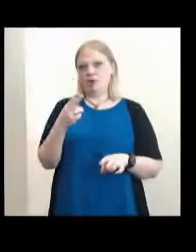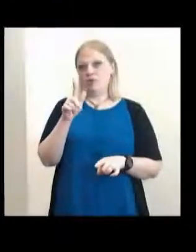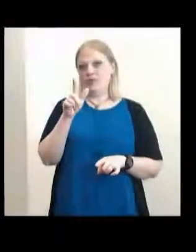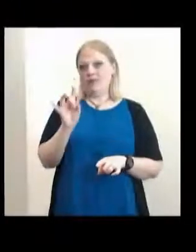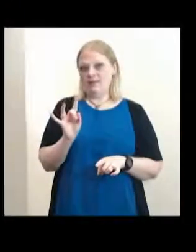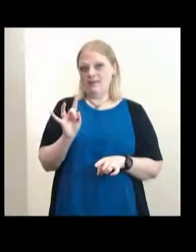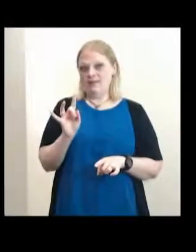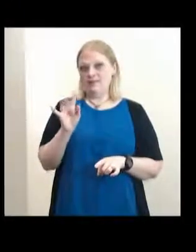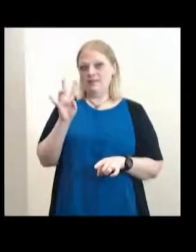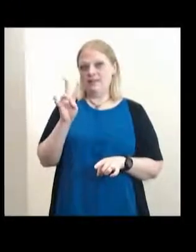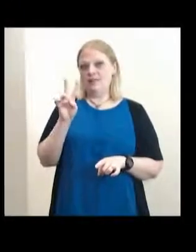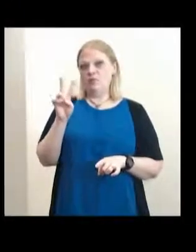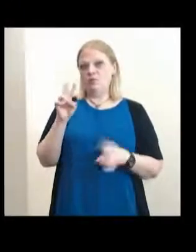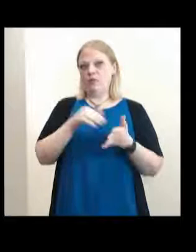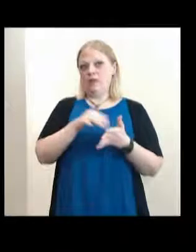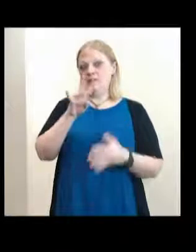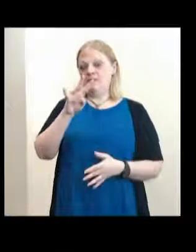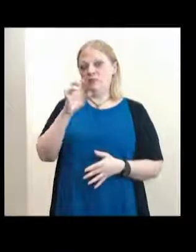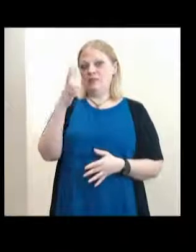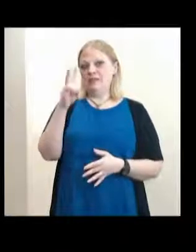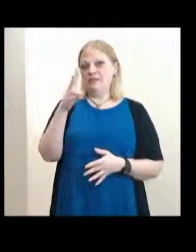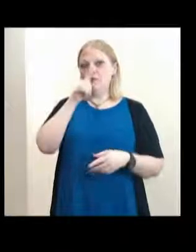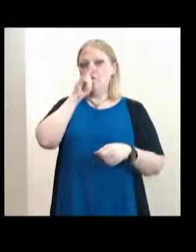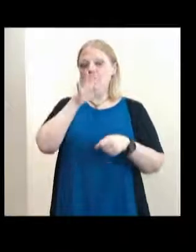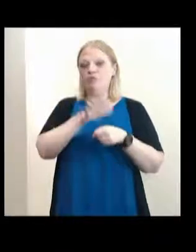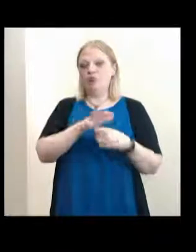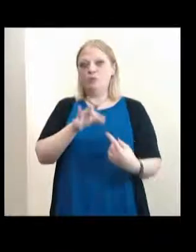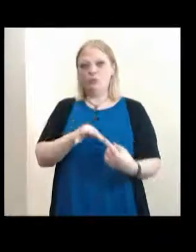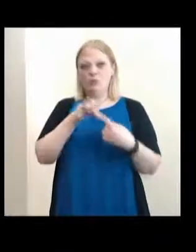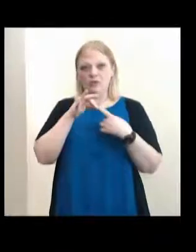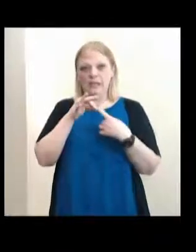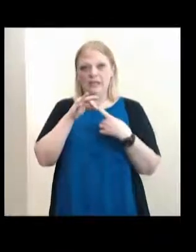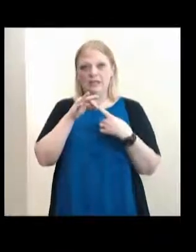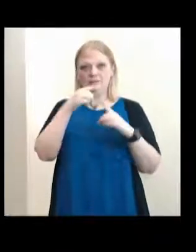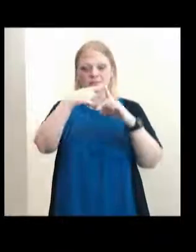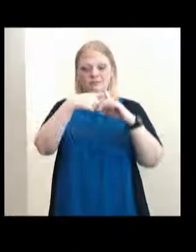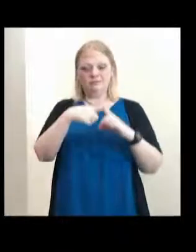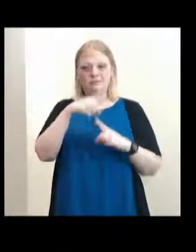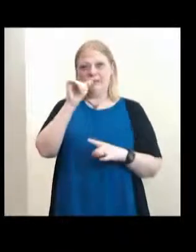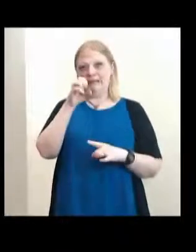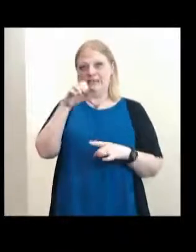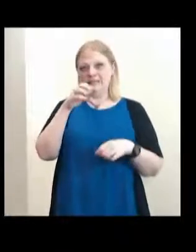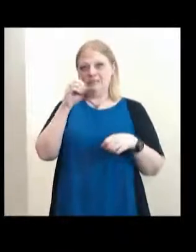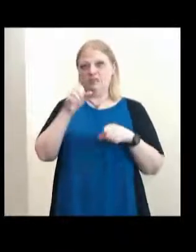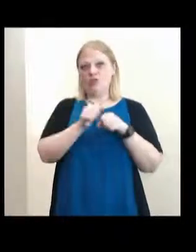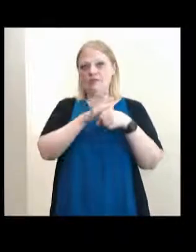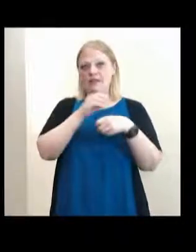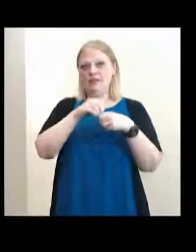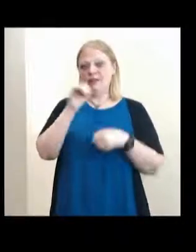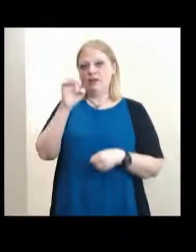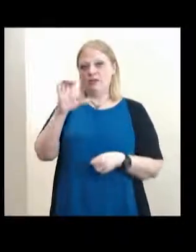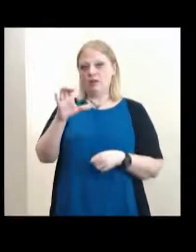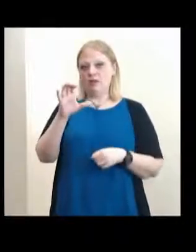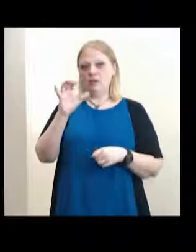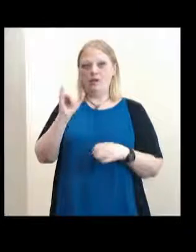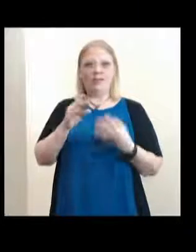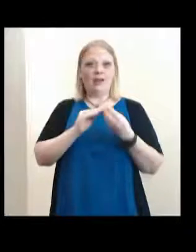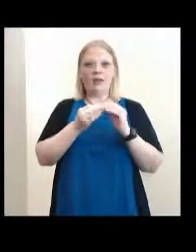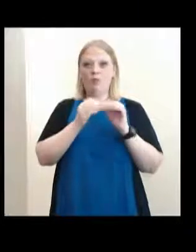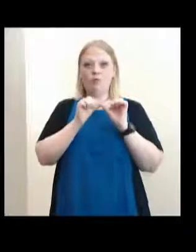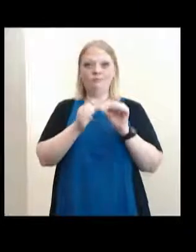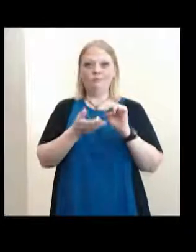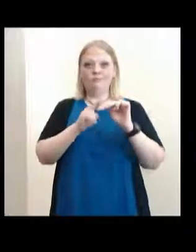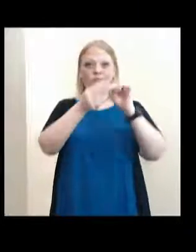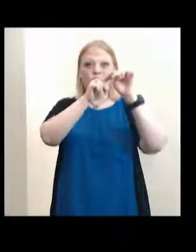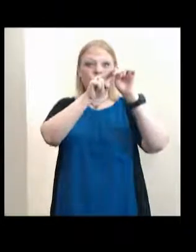28th, there were 72,717 confirmed unique cases of COVID-19 in Erie County. The number keeps on going up.